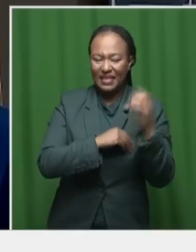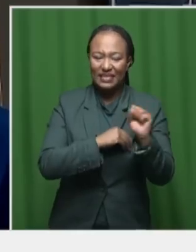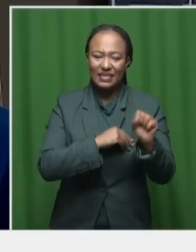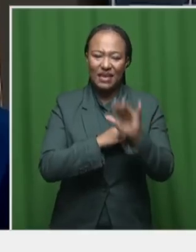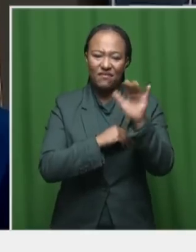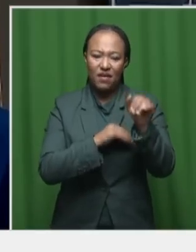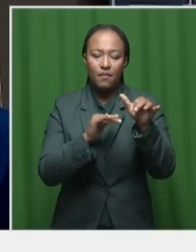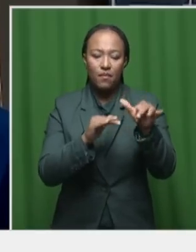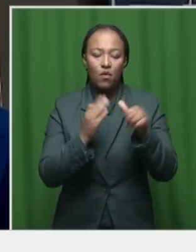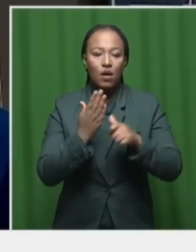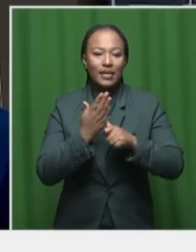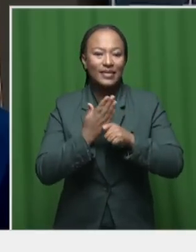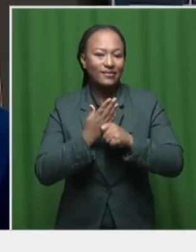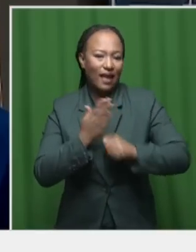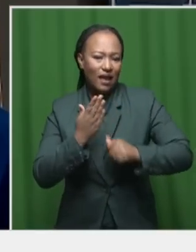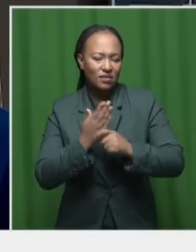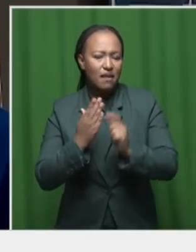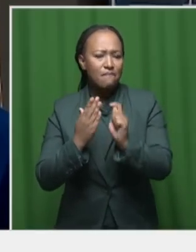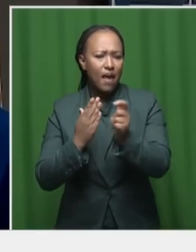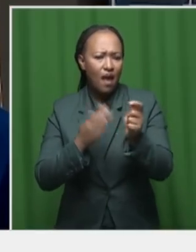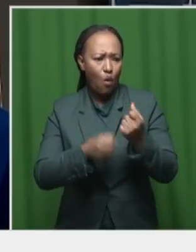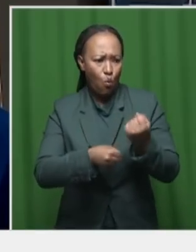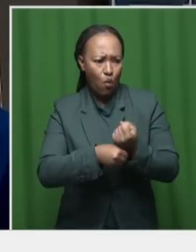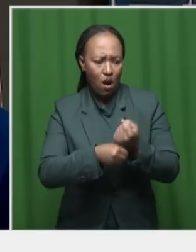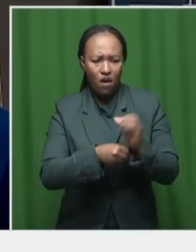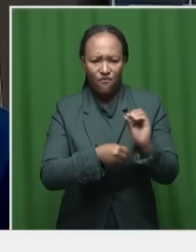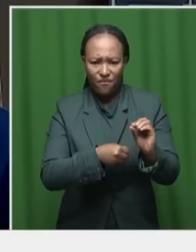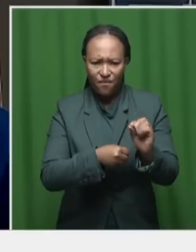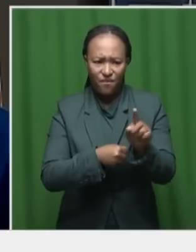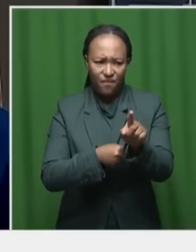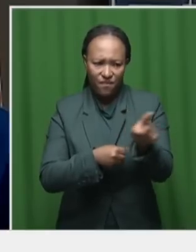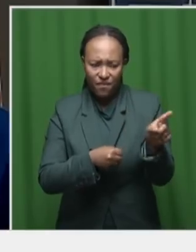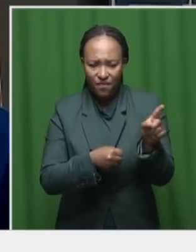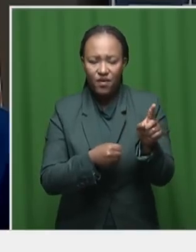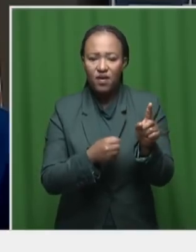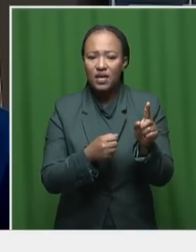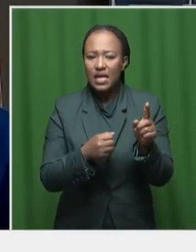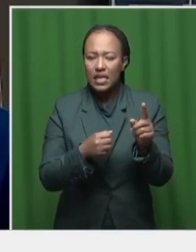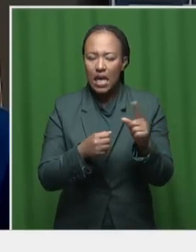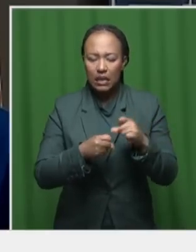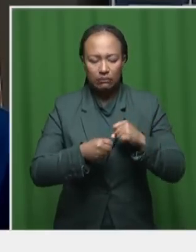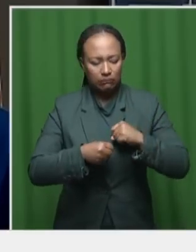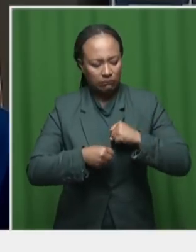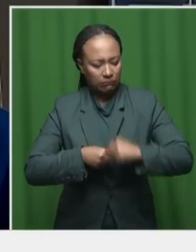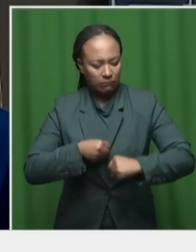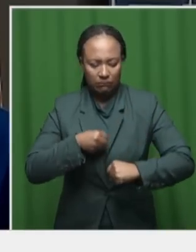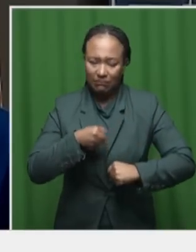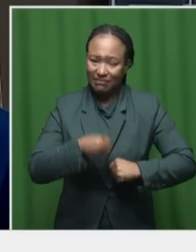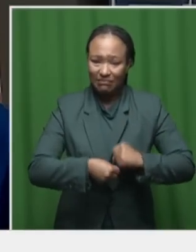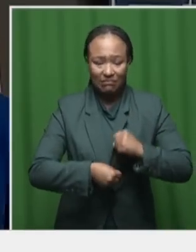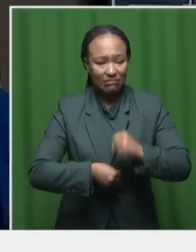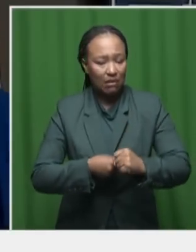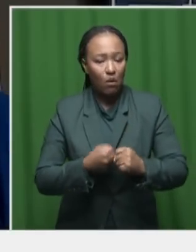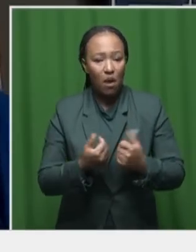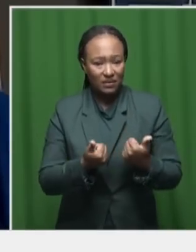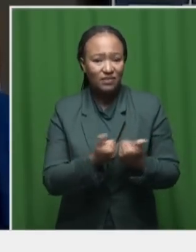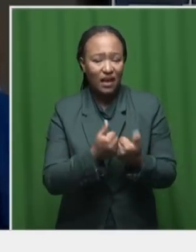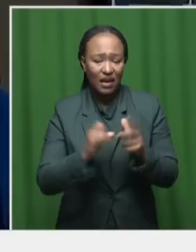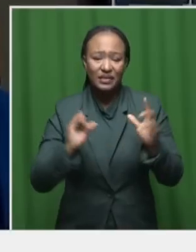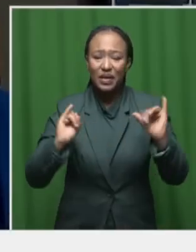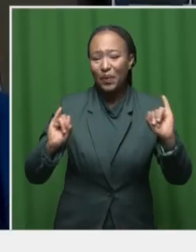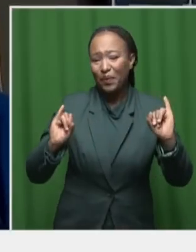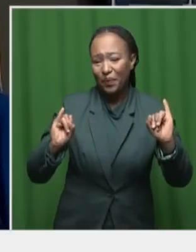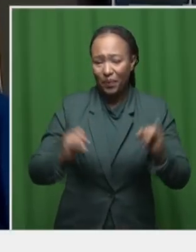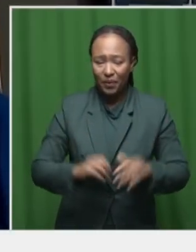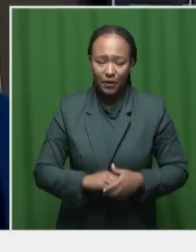are taxpayers, who have jobs, and who are really, really buckling under the pressure at the moment. Yes, and that's